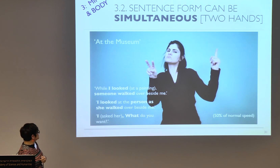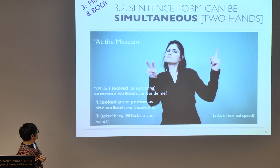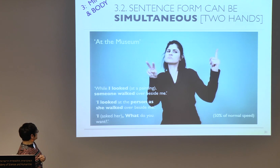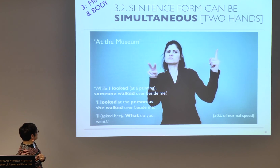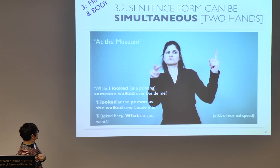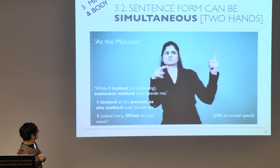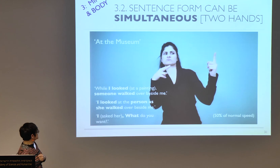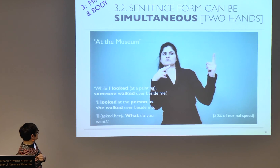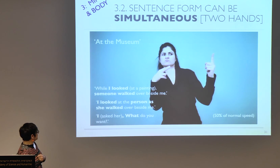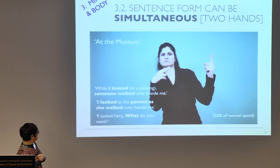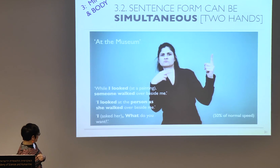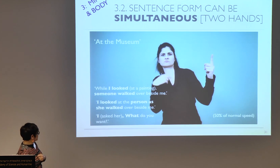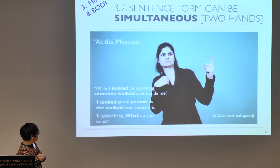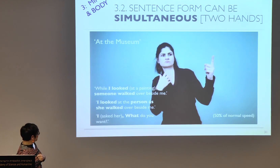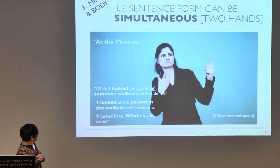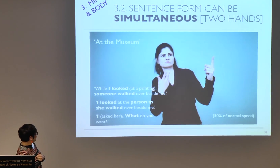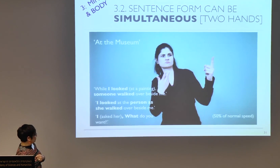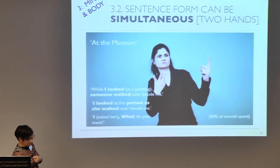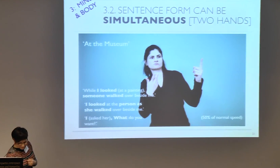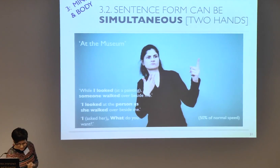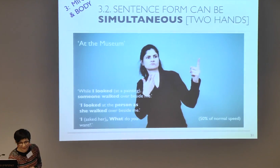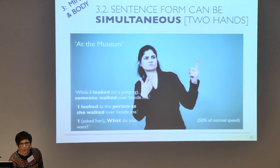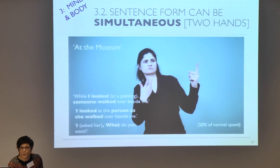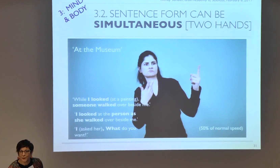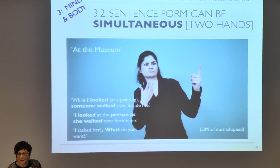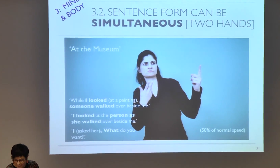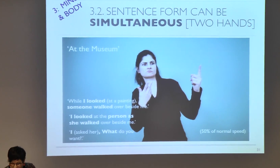I looked at the painting, I looked at her, what?